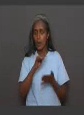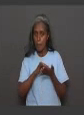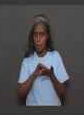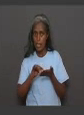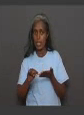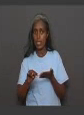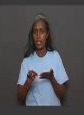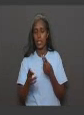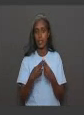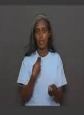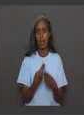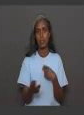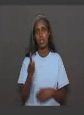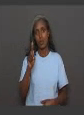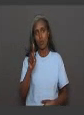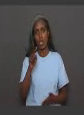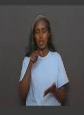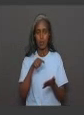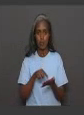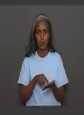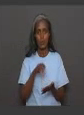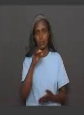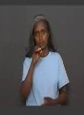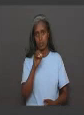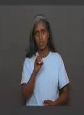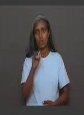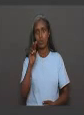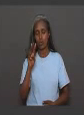3.4 million times